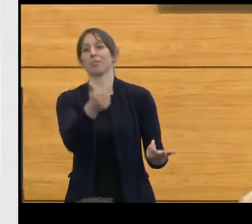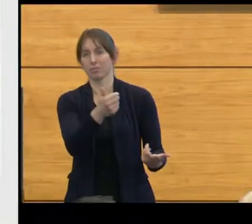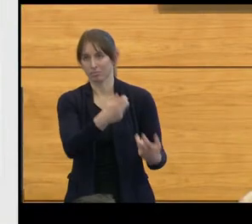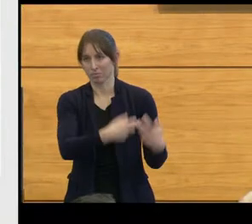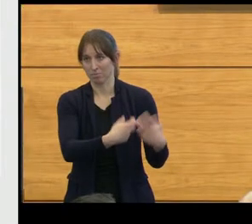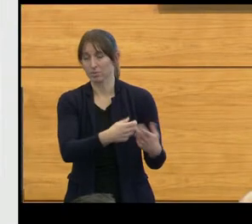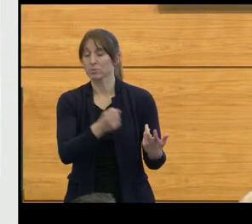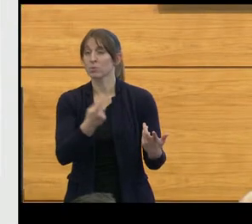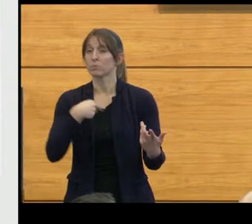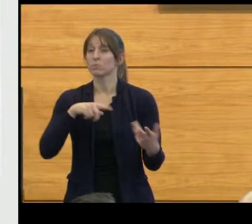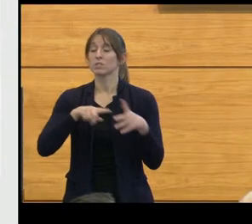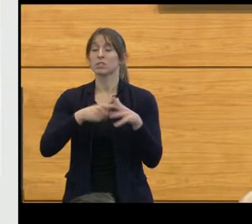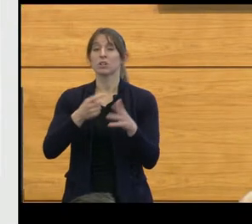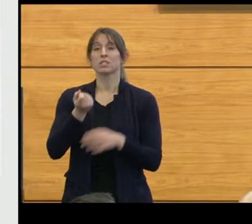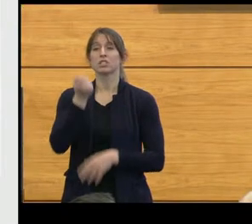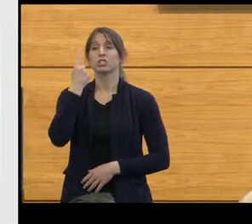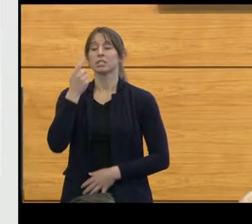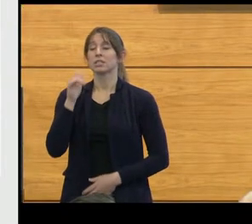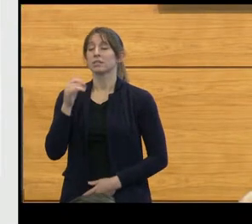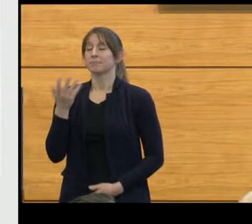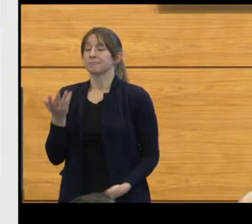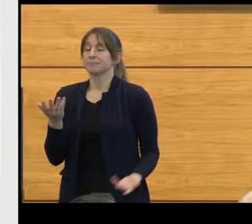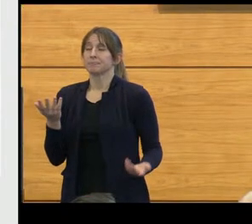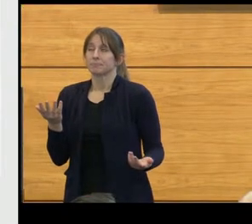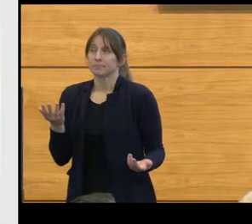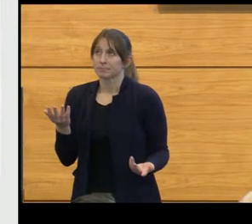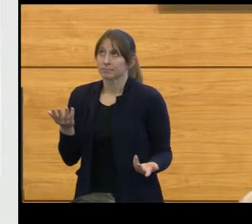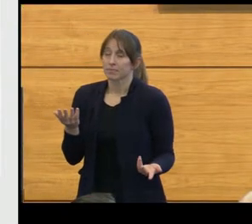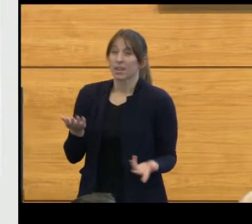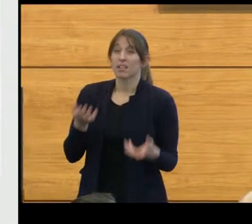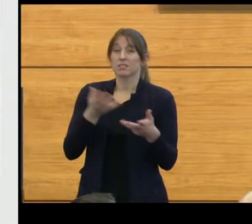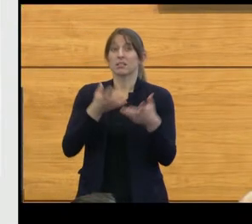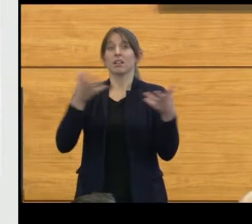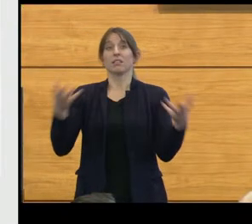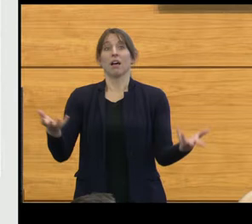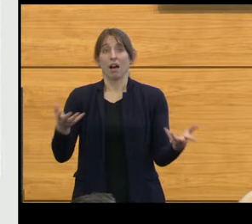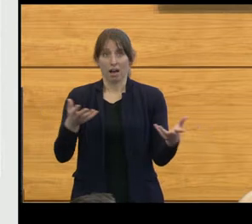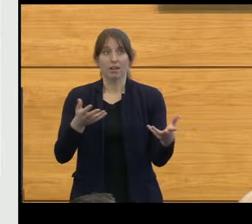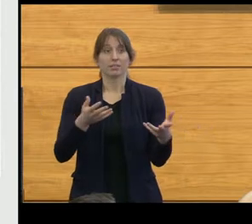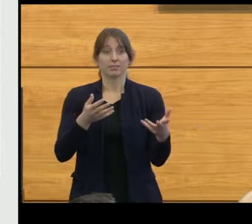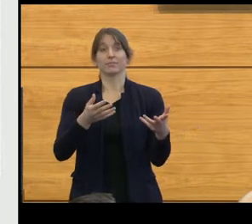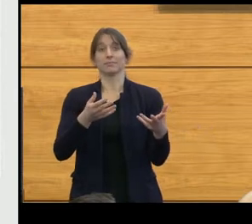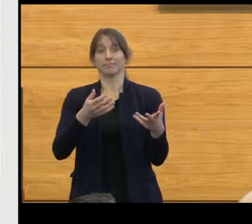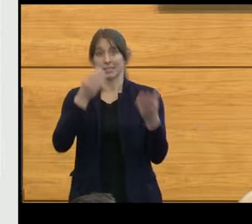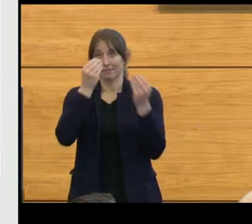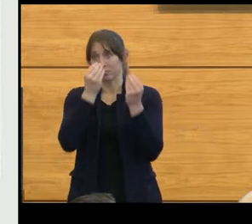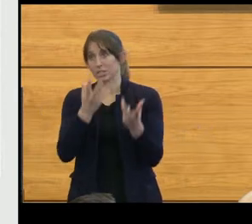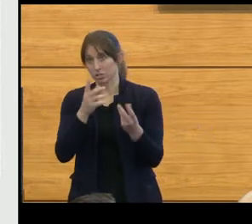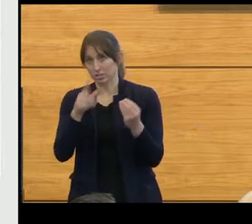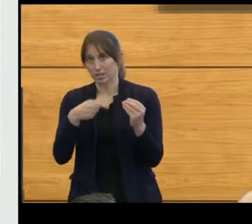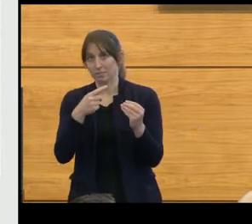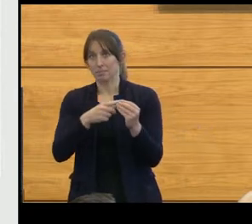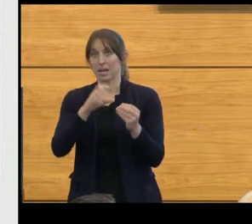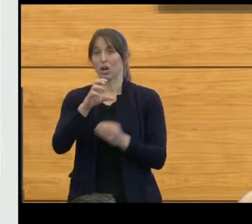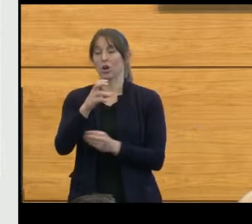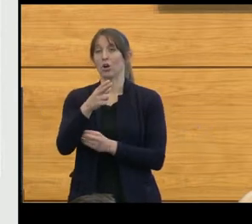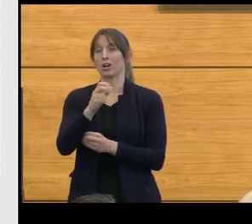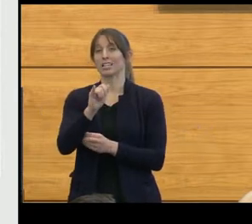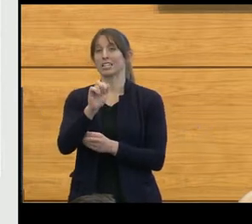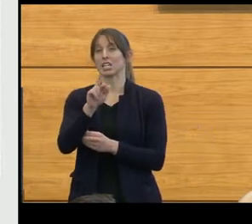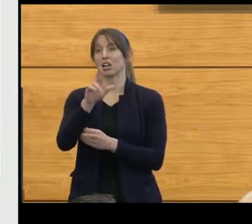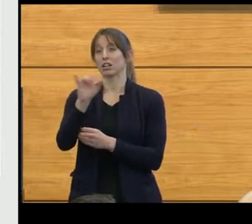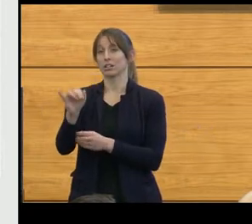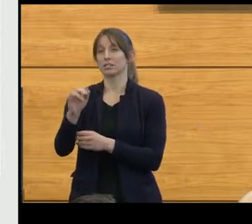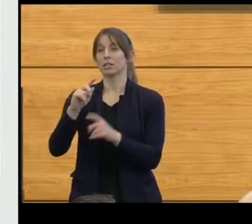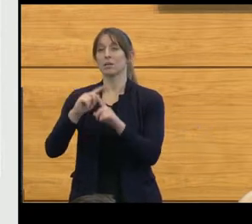we've begun to understand that, you know, there's a lot of literature out there in Chiari's, but that a careful analysis of it is something which has